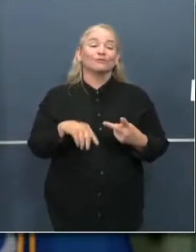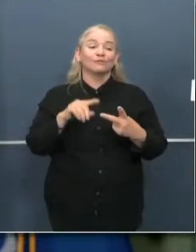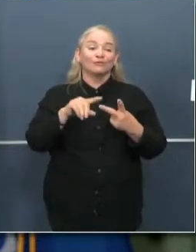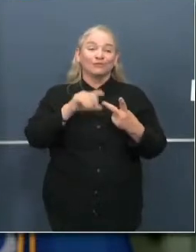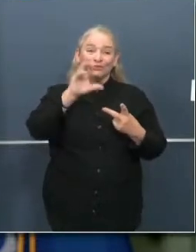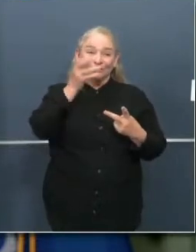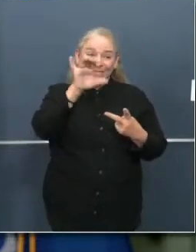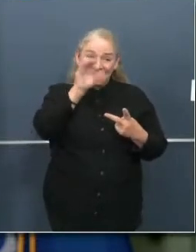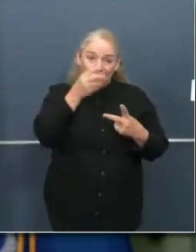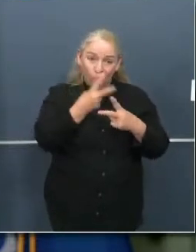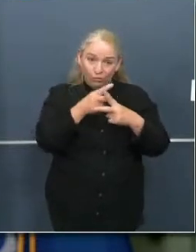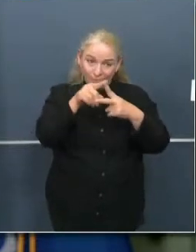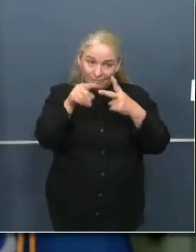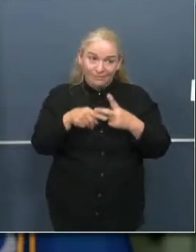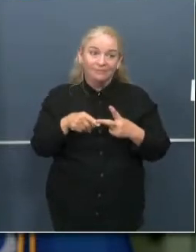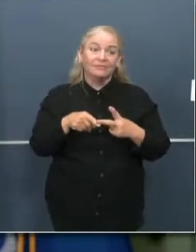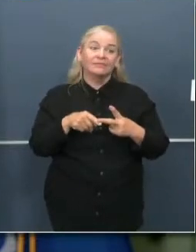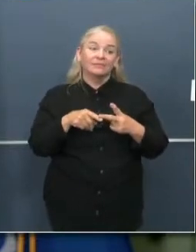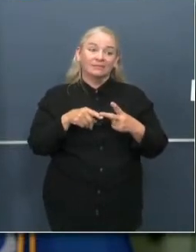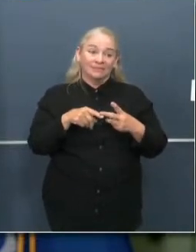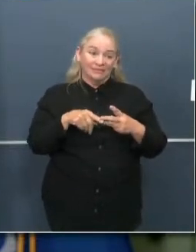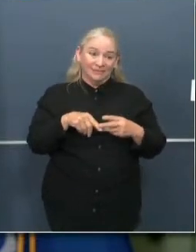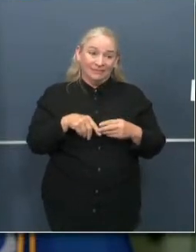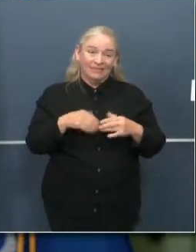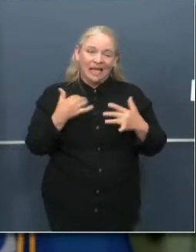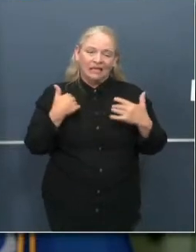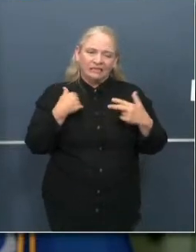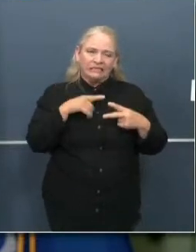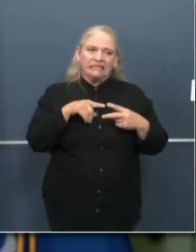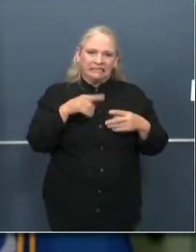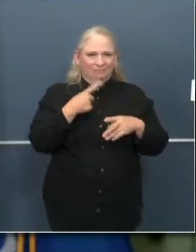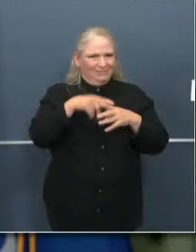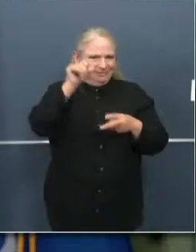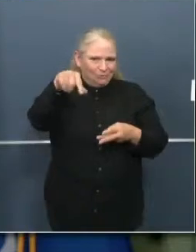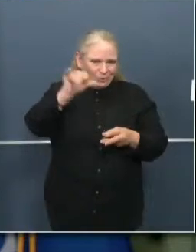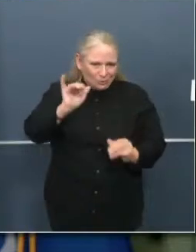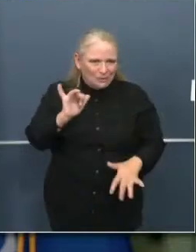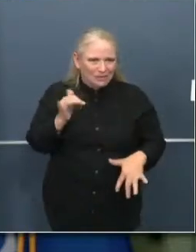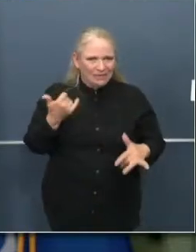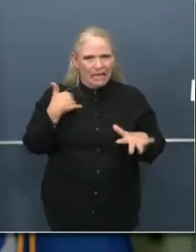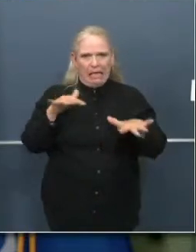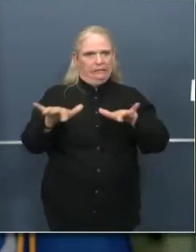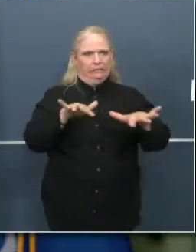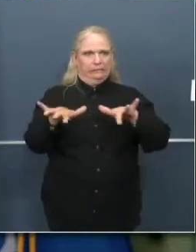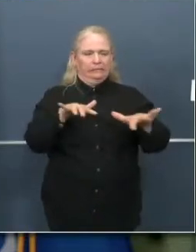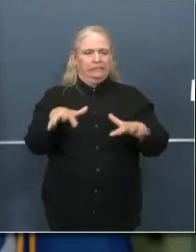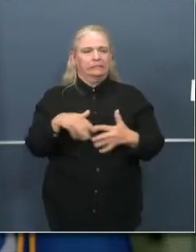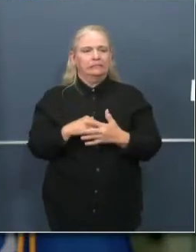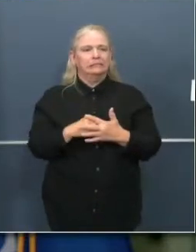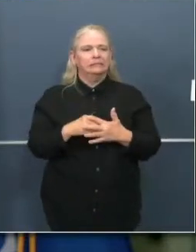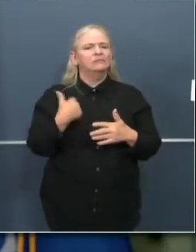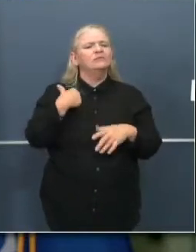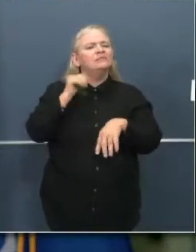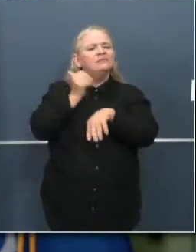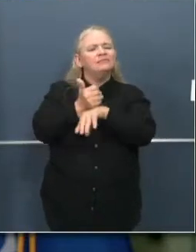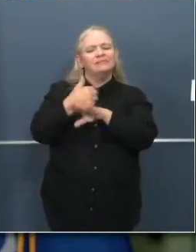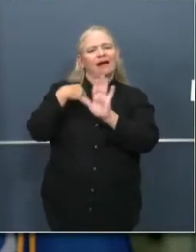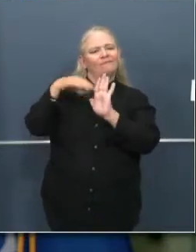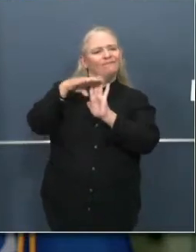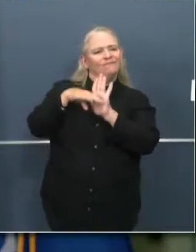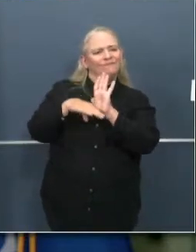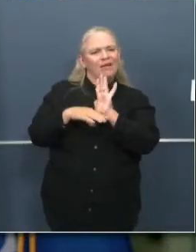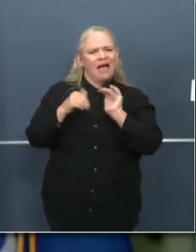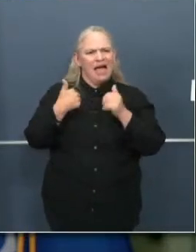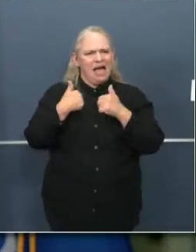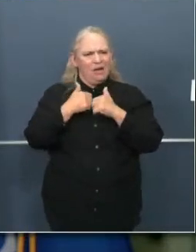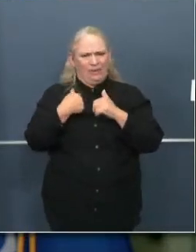we put in place to mitigate the spread when we saw a flare-up, Chuckawalla and other facilities over the course of the last few months. We're